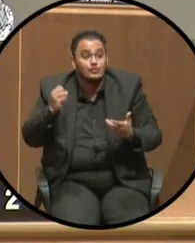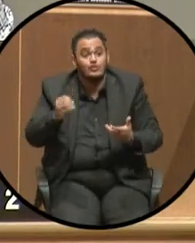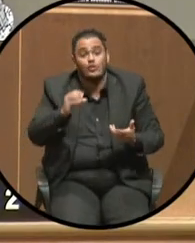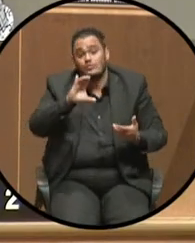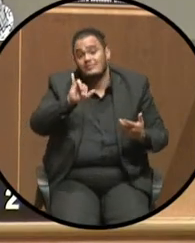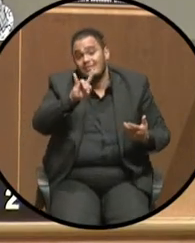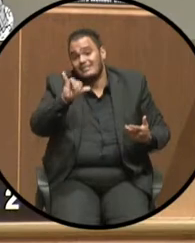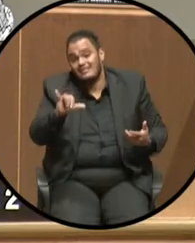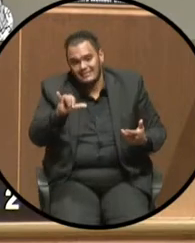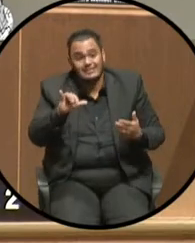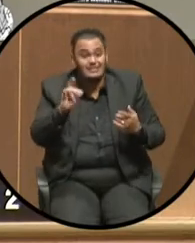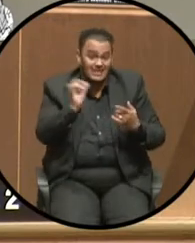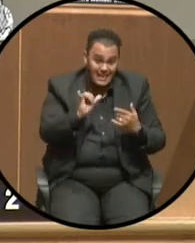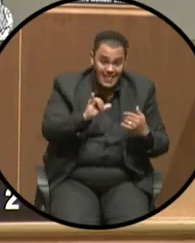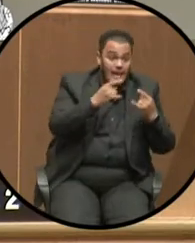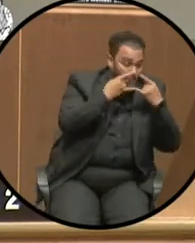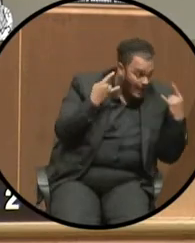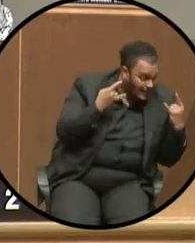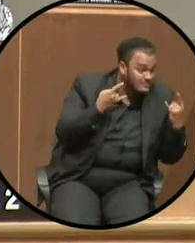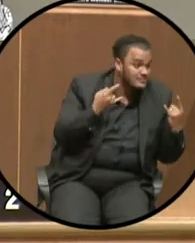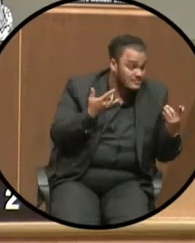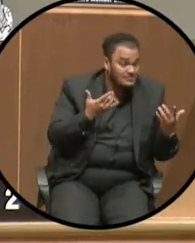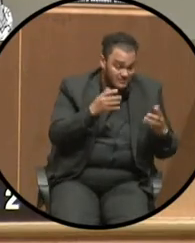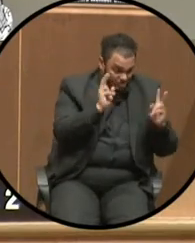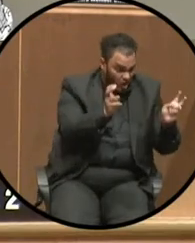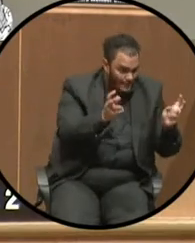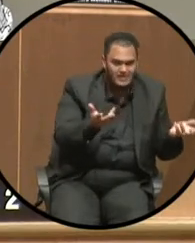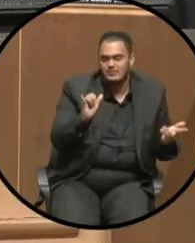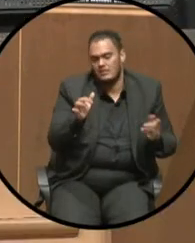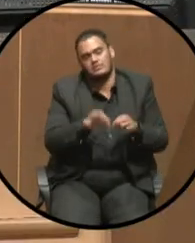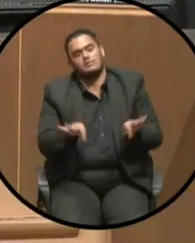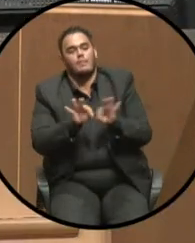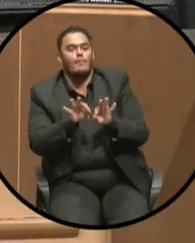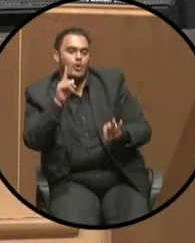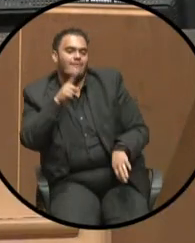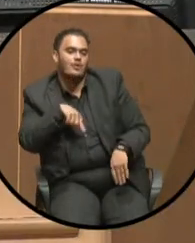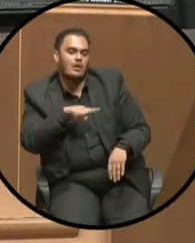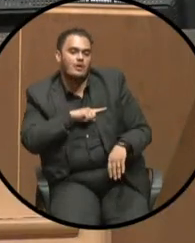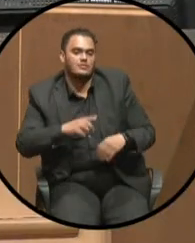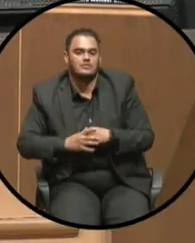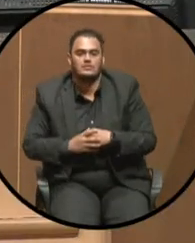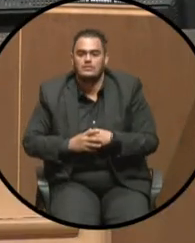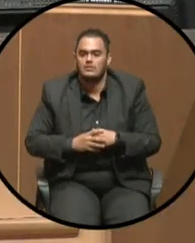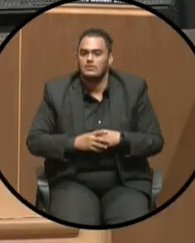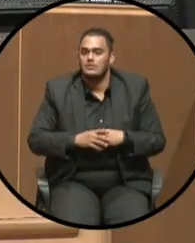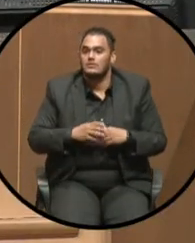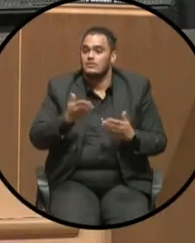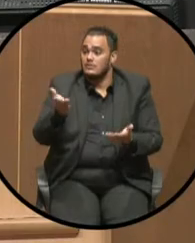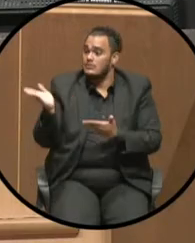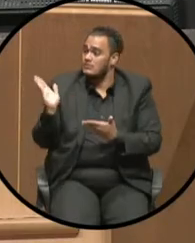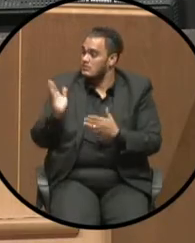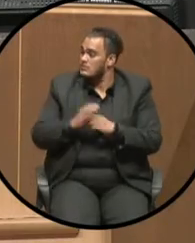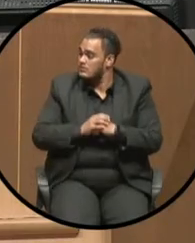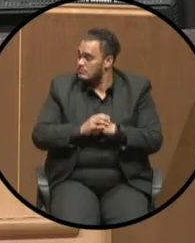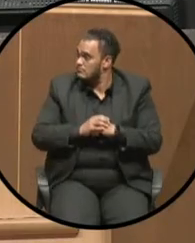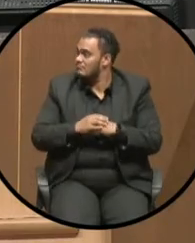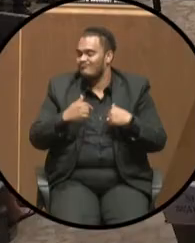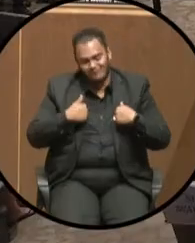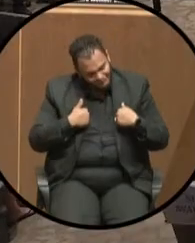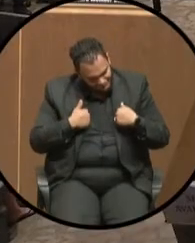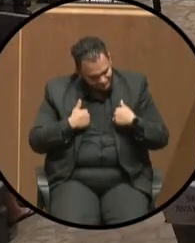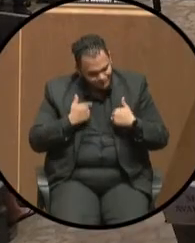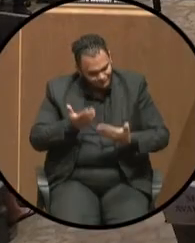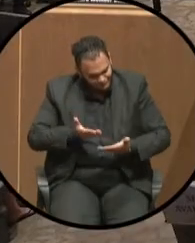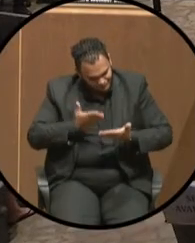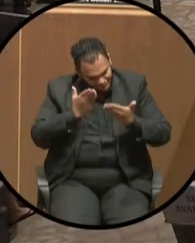as masks, would be extremely helpful to me. Got Thank it. You. Thank you. Member Byrd, Vice Chair. I was just about to say the same thing